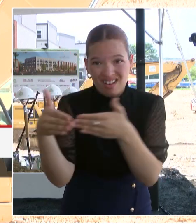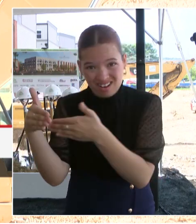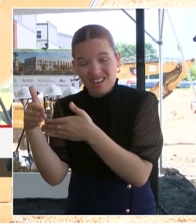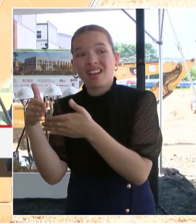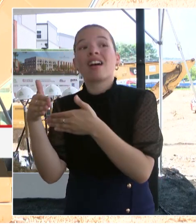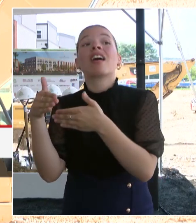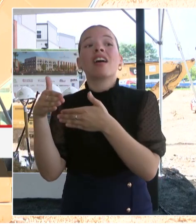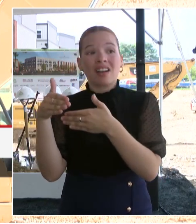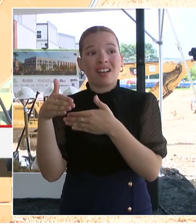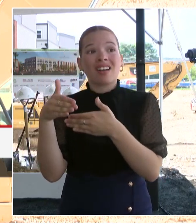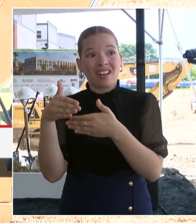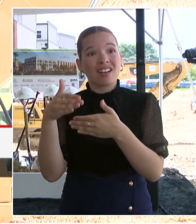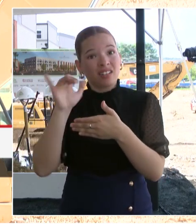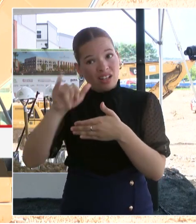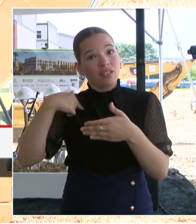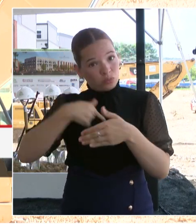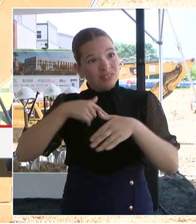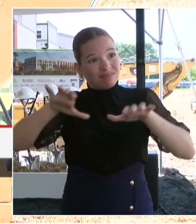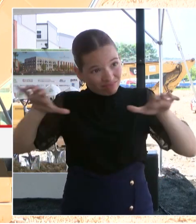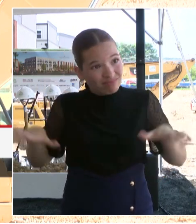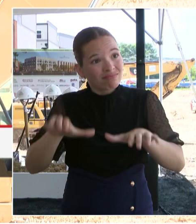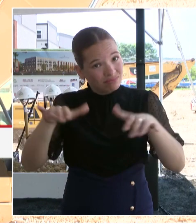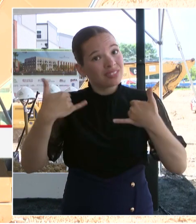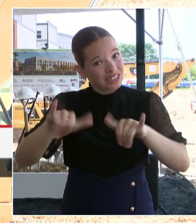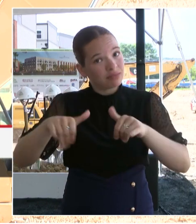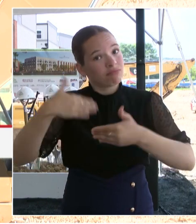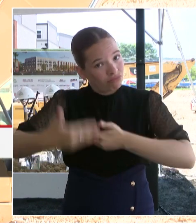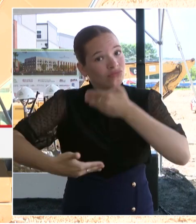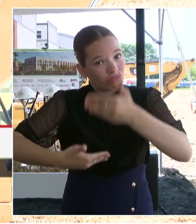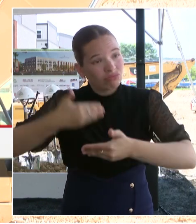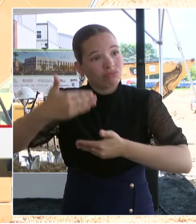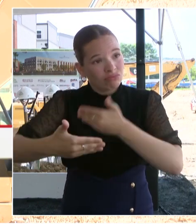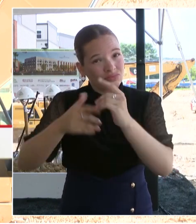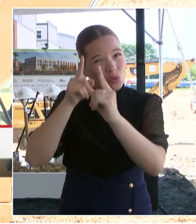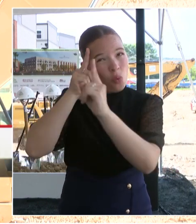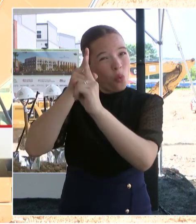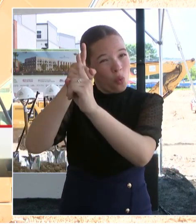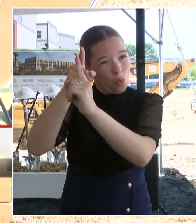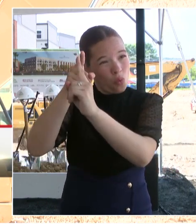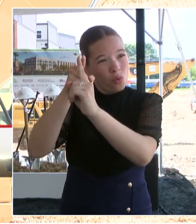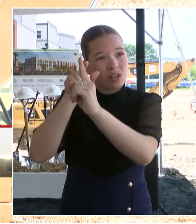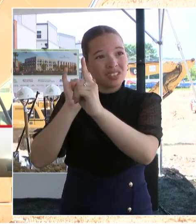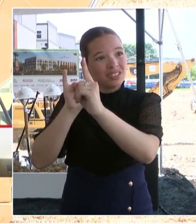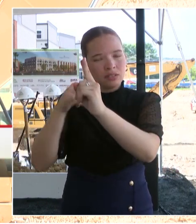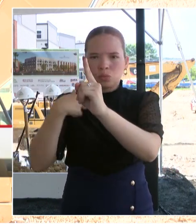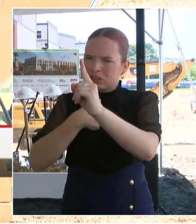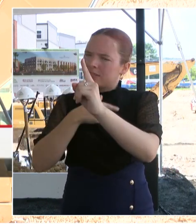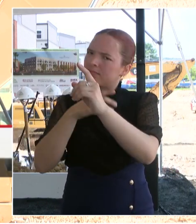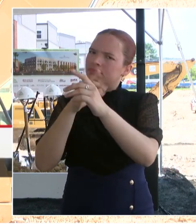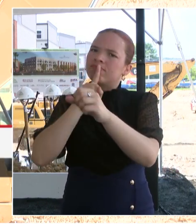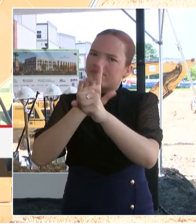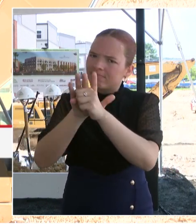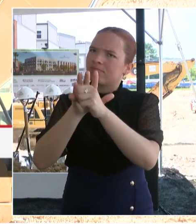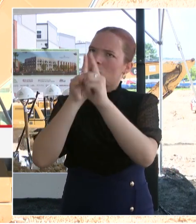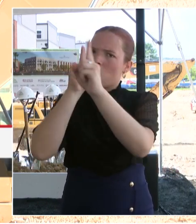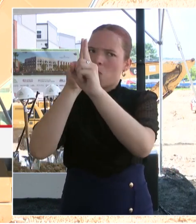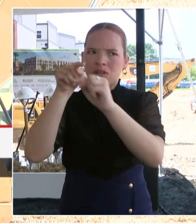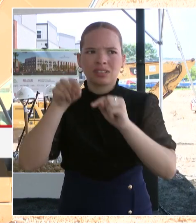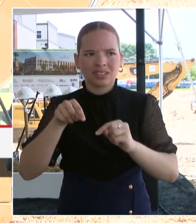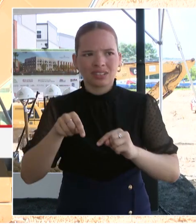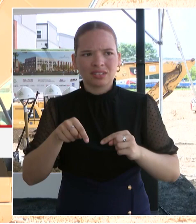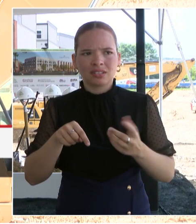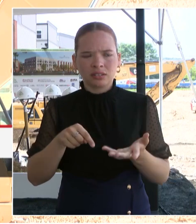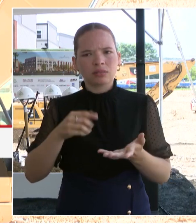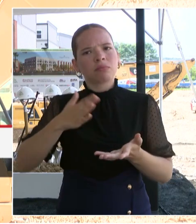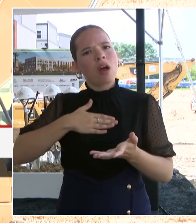So it is my privilege to serve here. It is my privilege to continue to contribute to those goals. And it is my duty to continue to